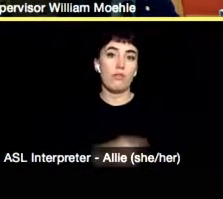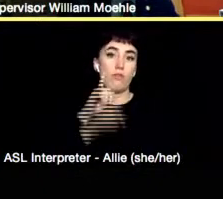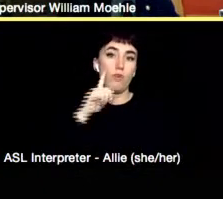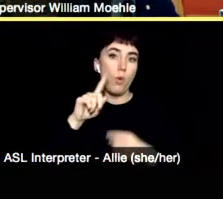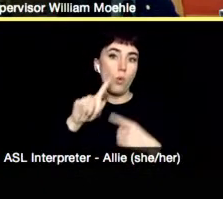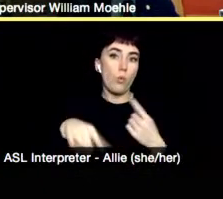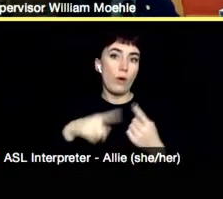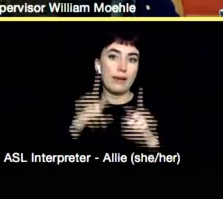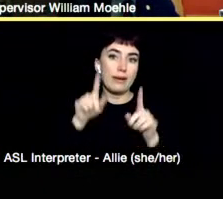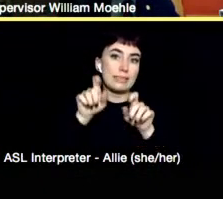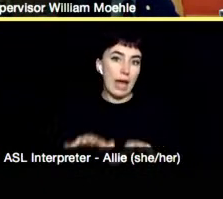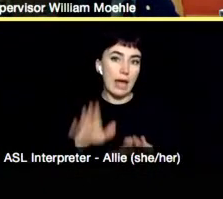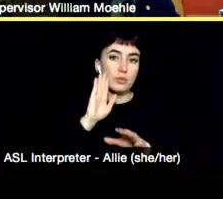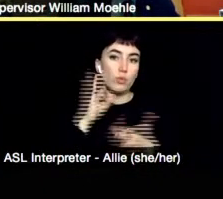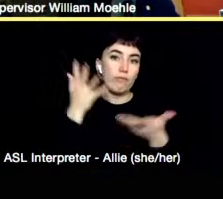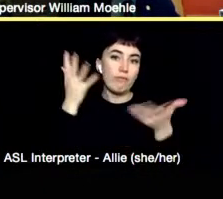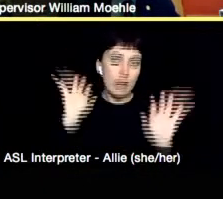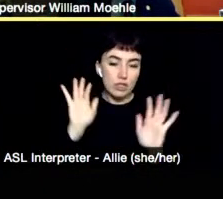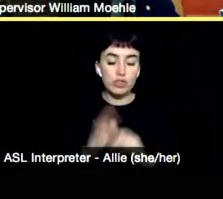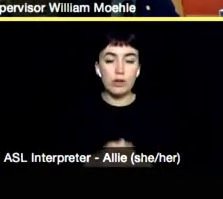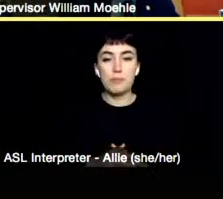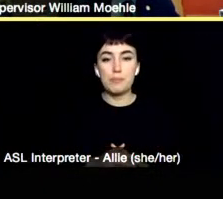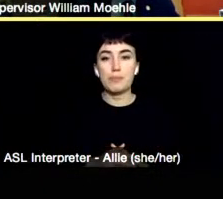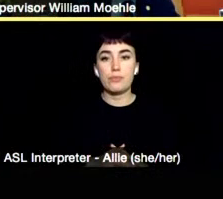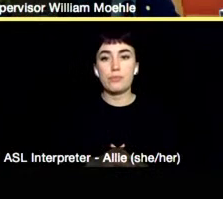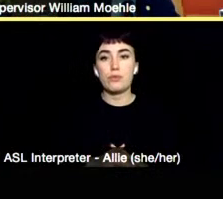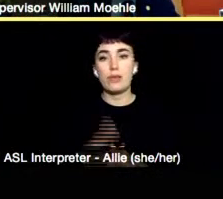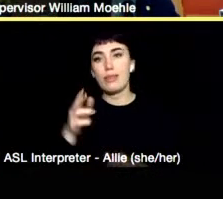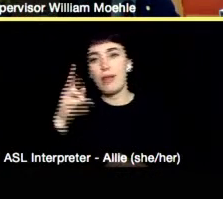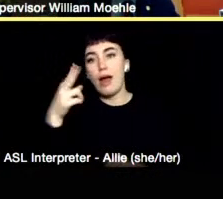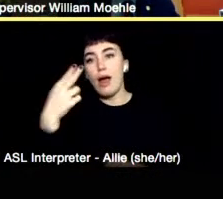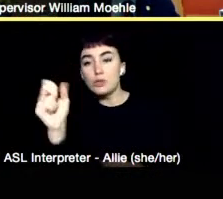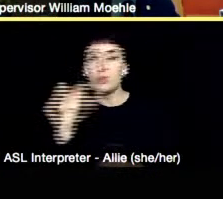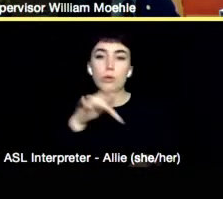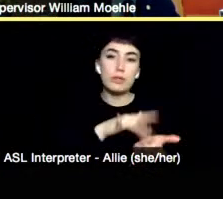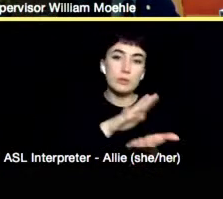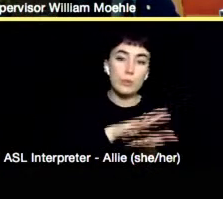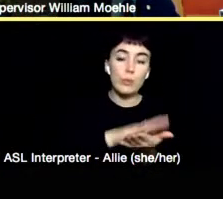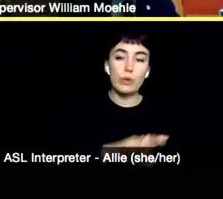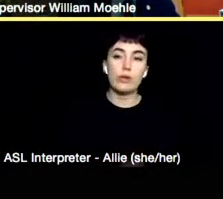exams would be over at either the high school or the middle school.